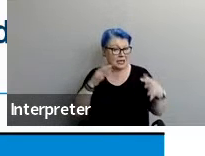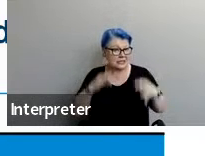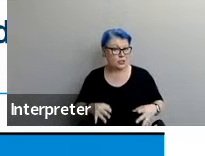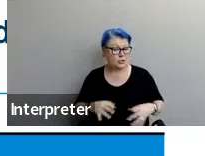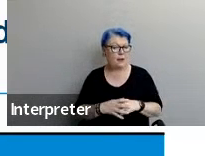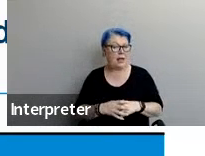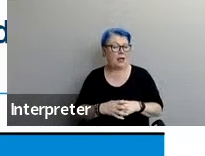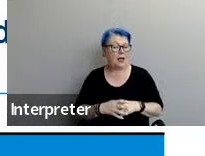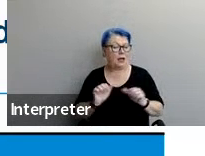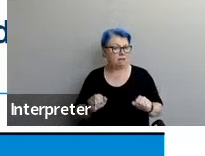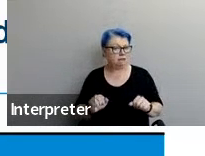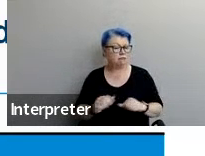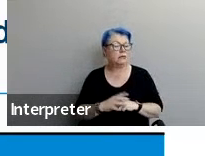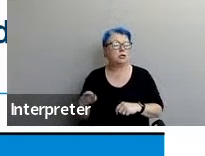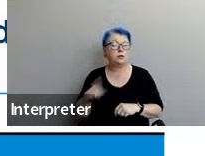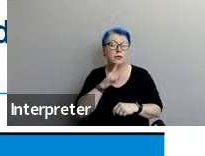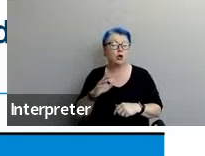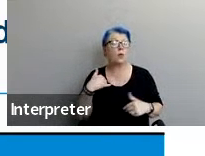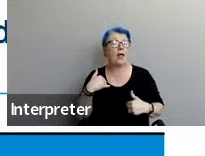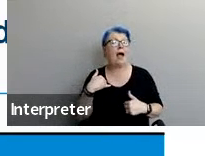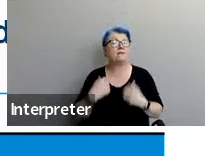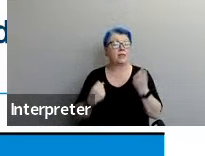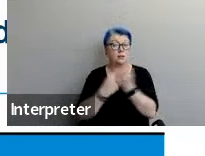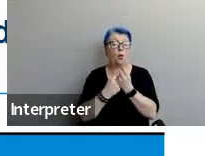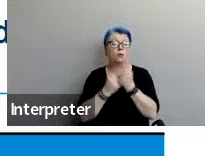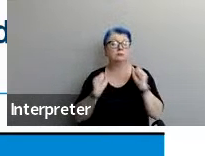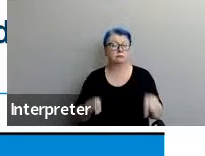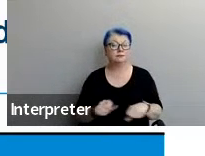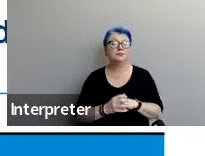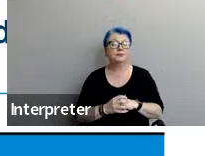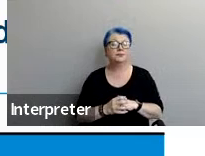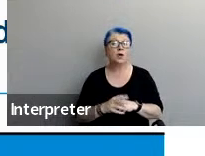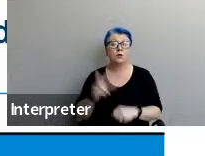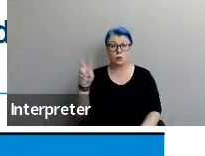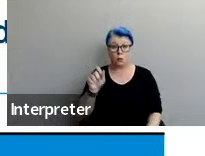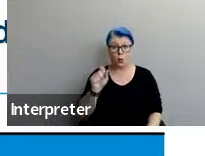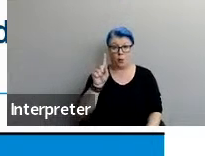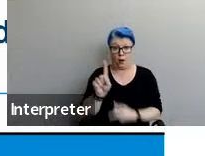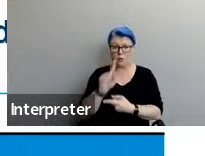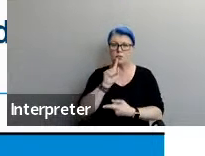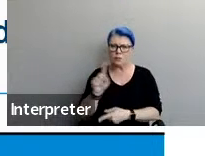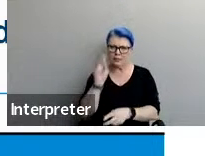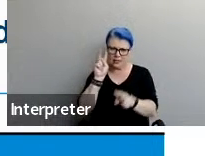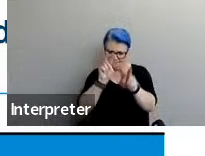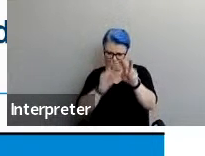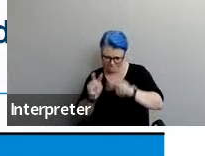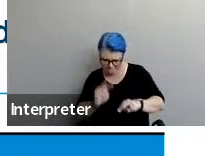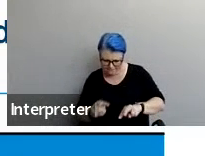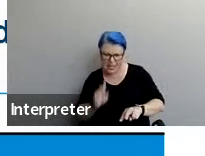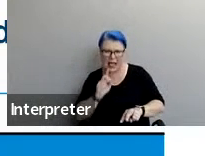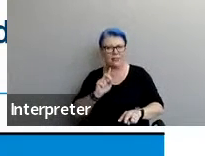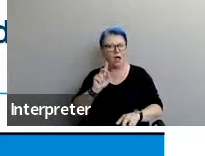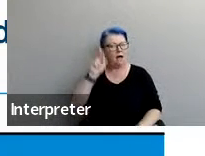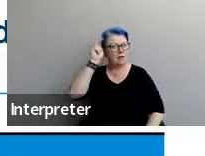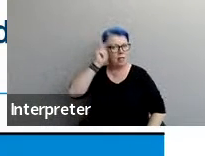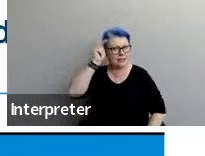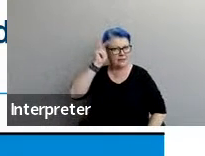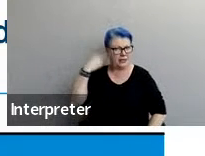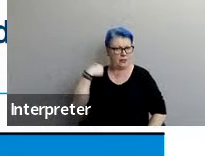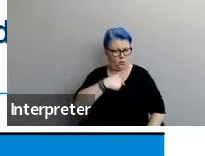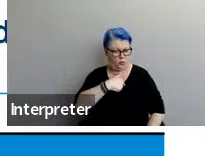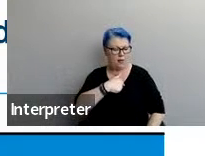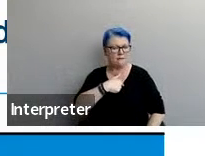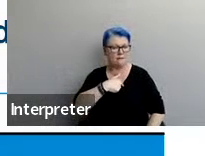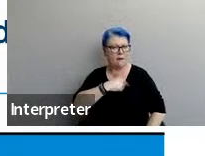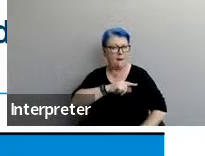we have those student supports available. And so the 2.1 is really looking at the philosophy that we